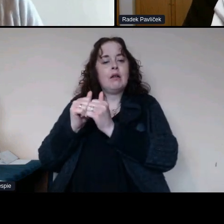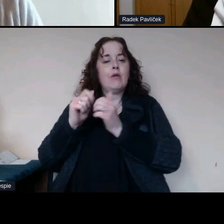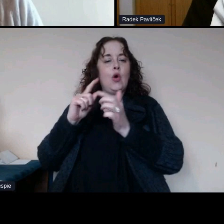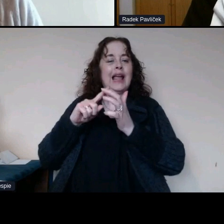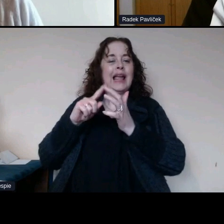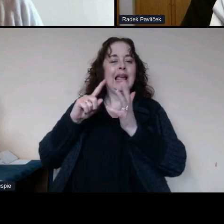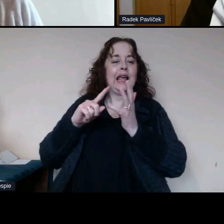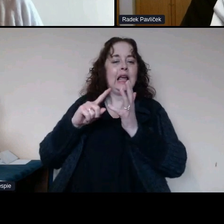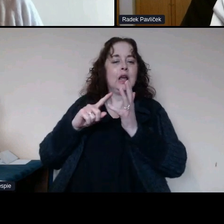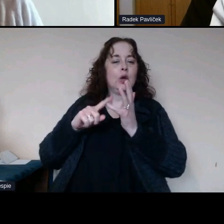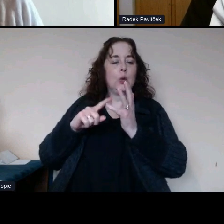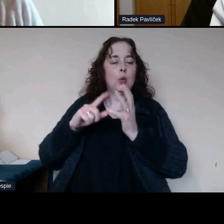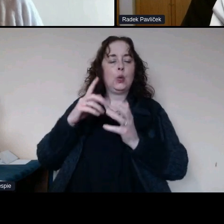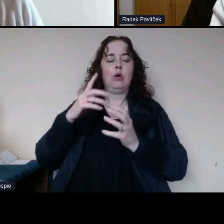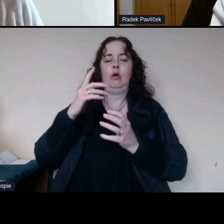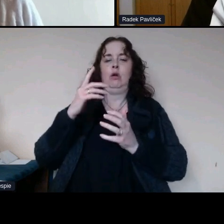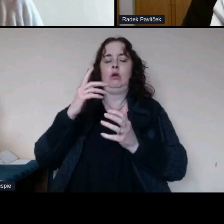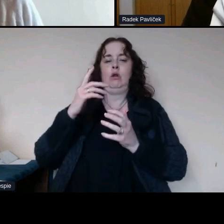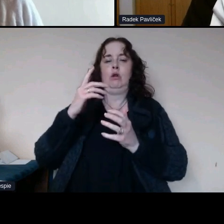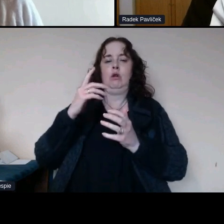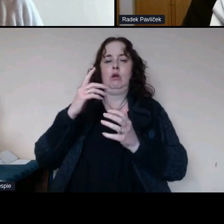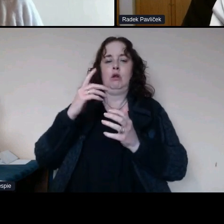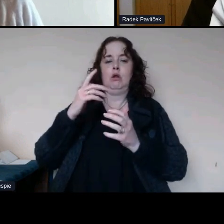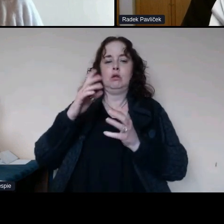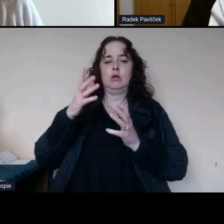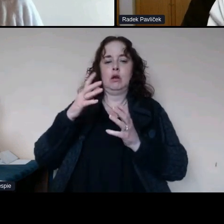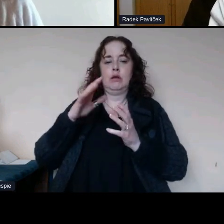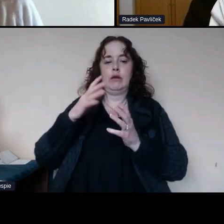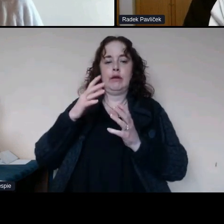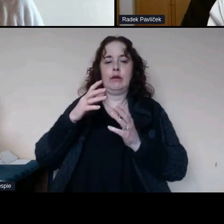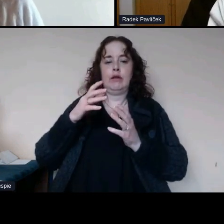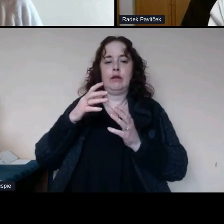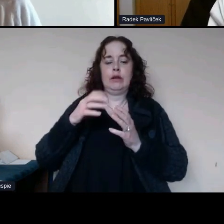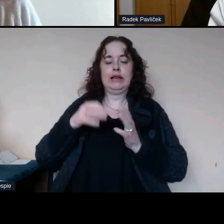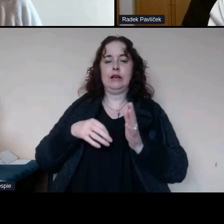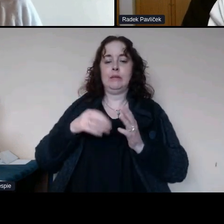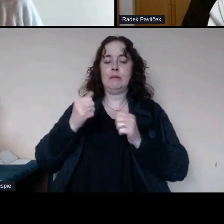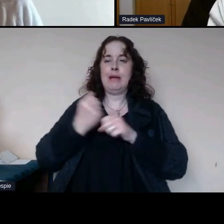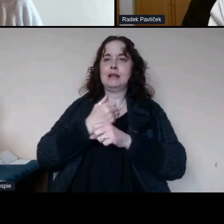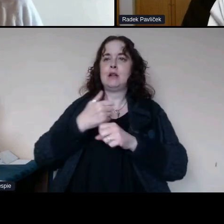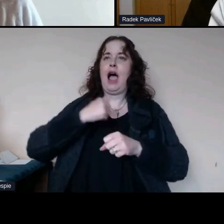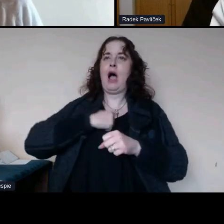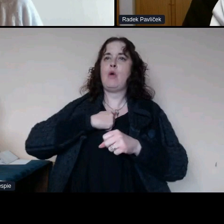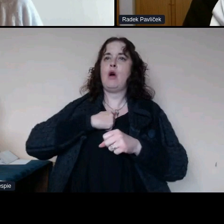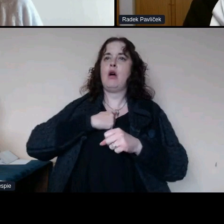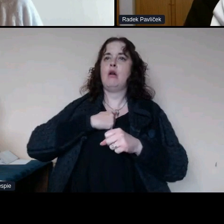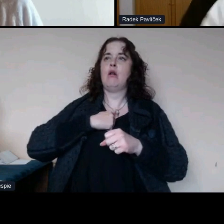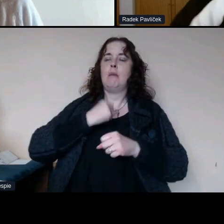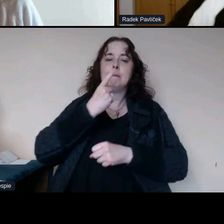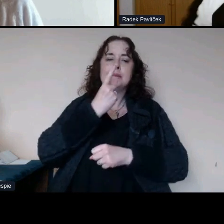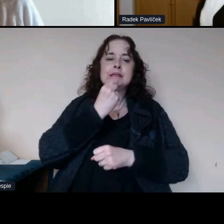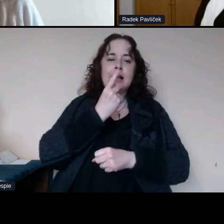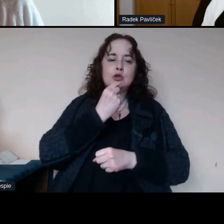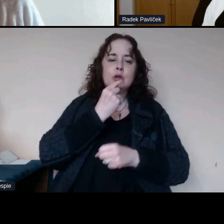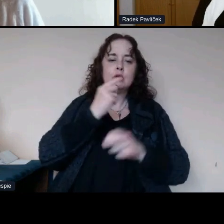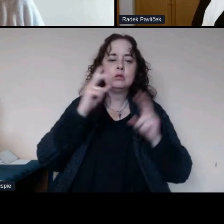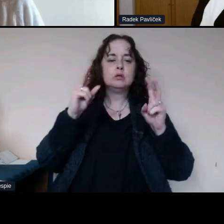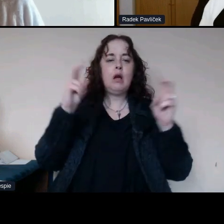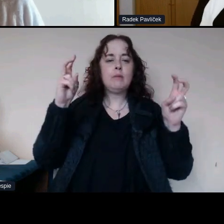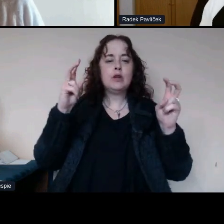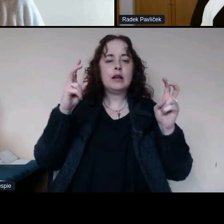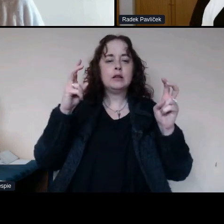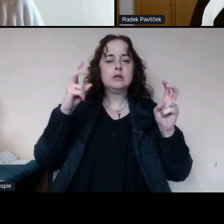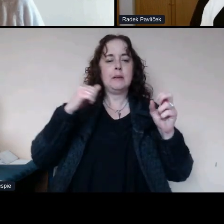also, let's say, increase our credibility to potential subjects in my